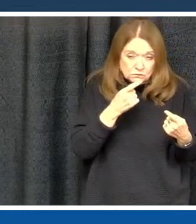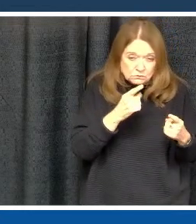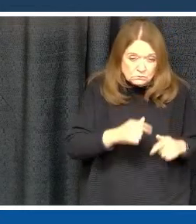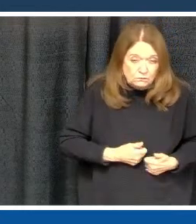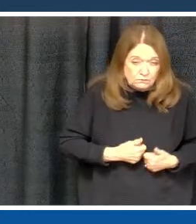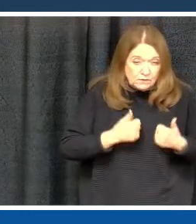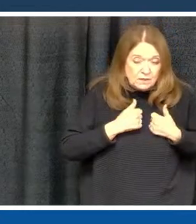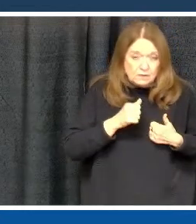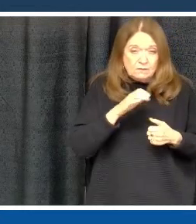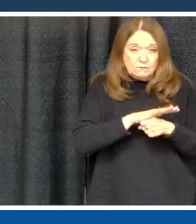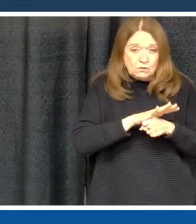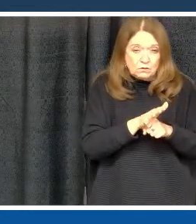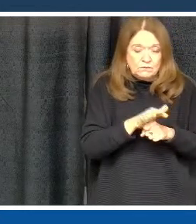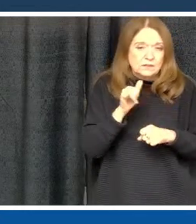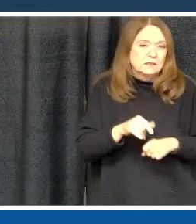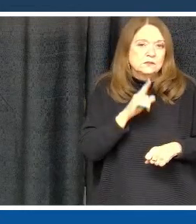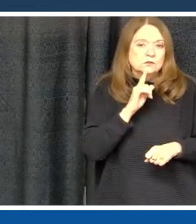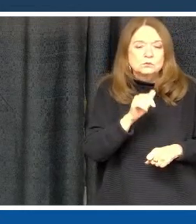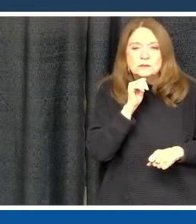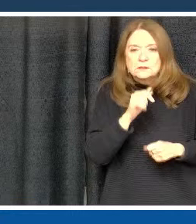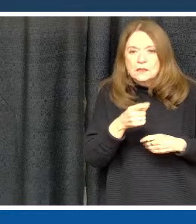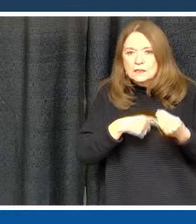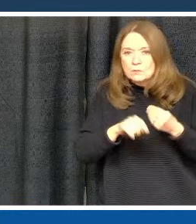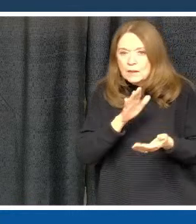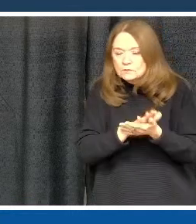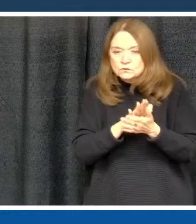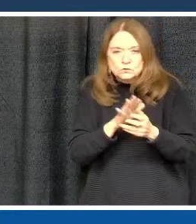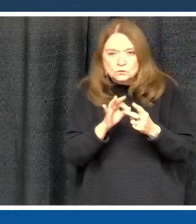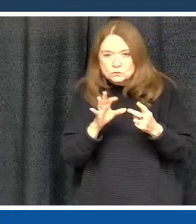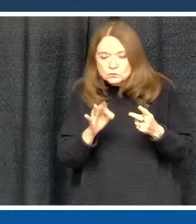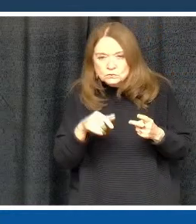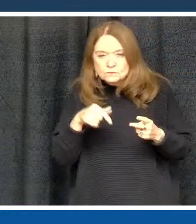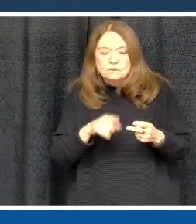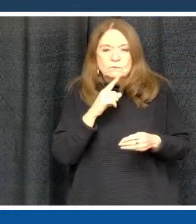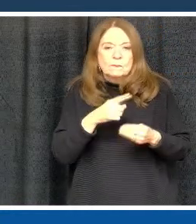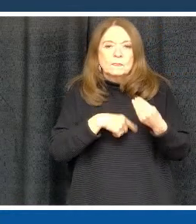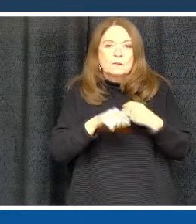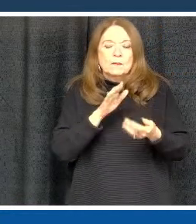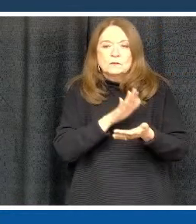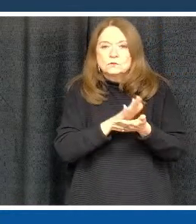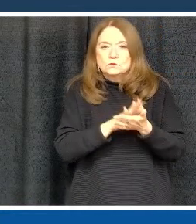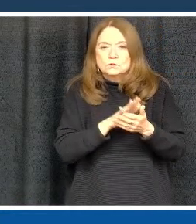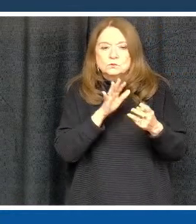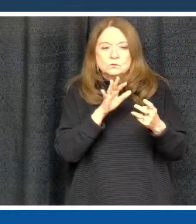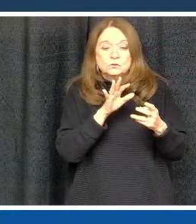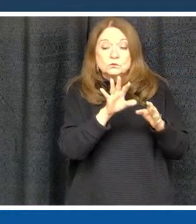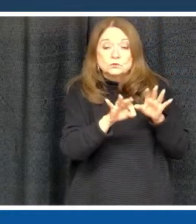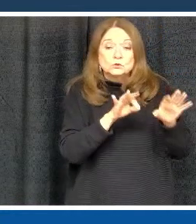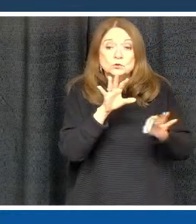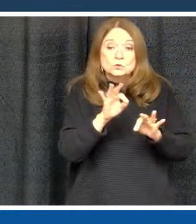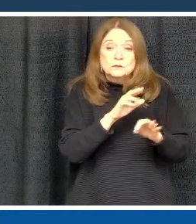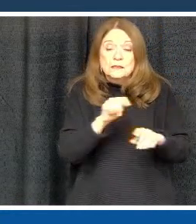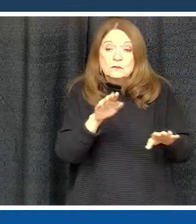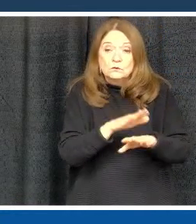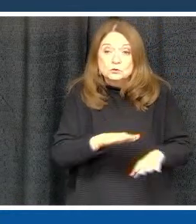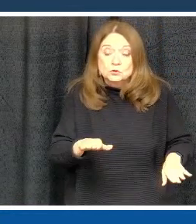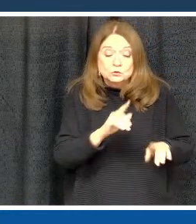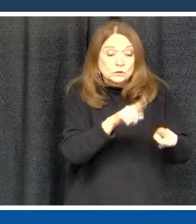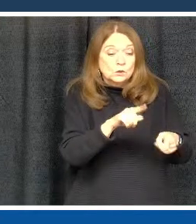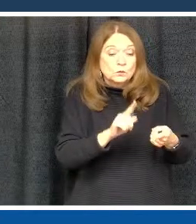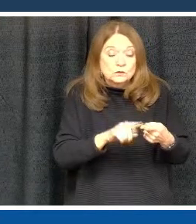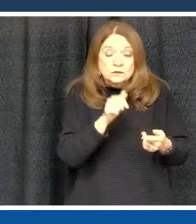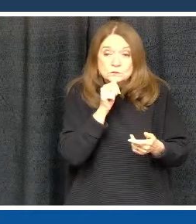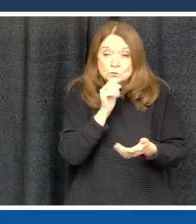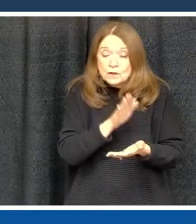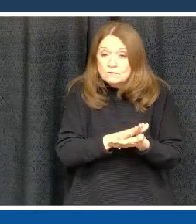And that this is really not about school choice. This is about schools choosing the children. Going to these private